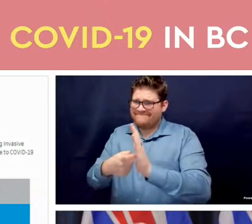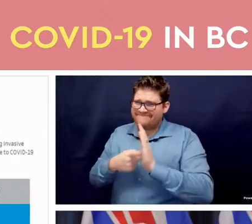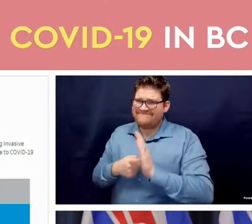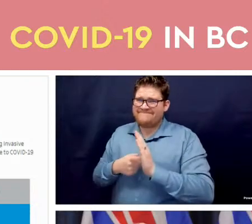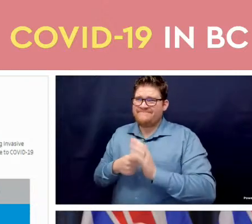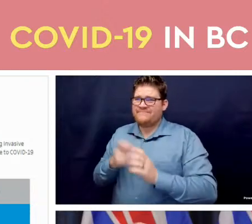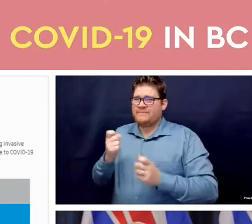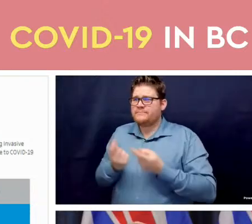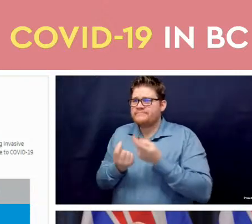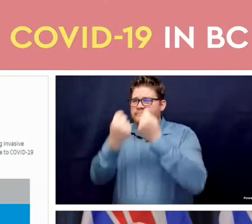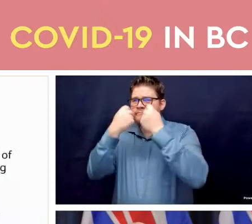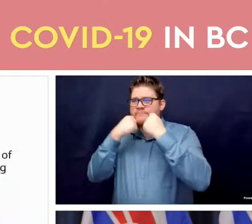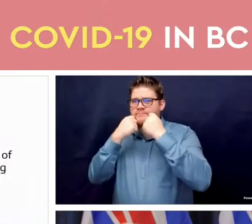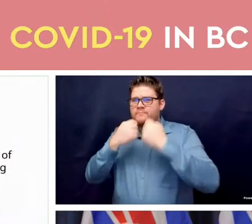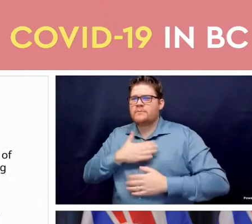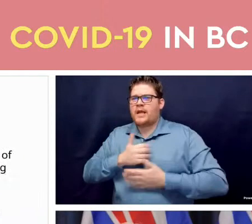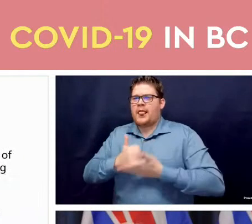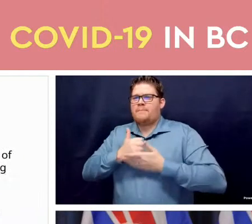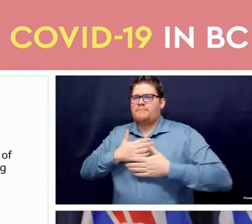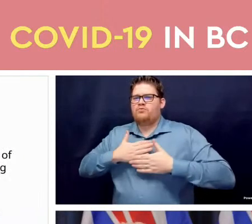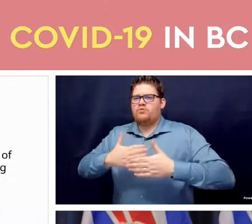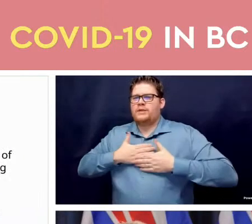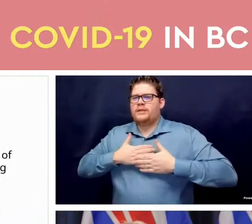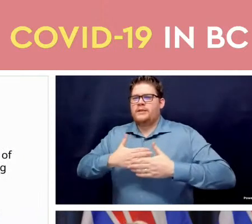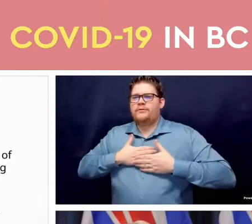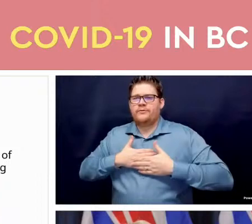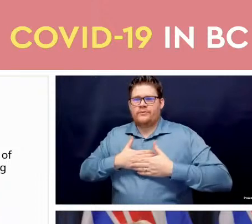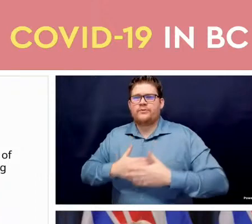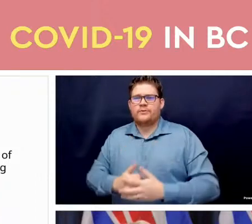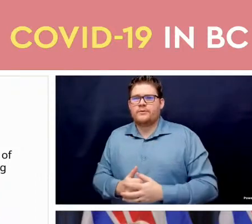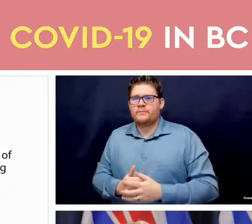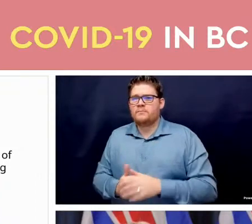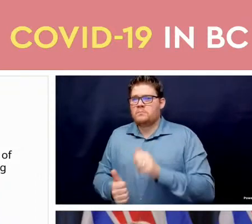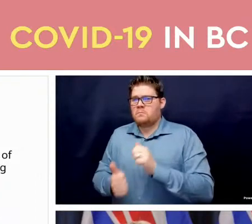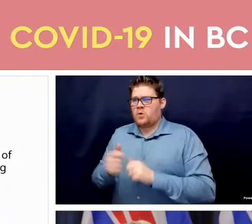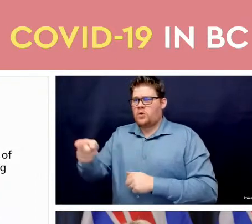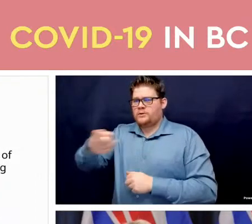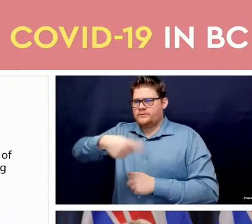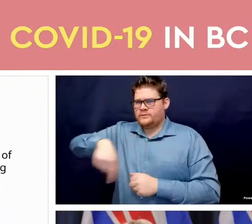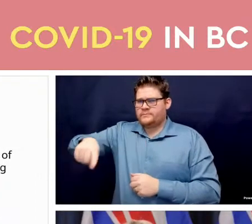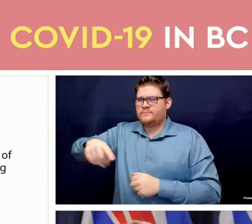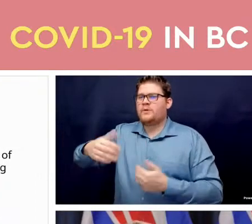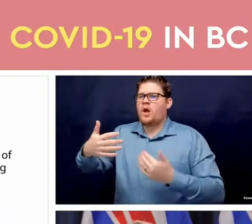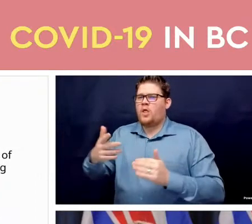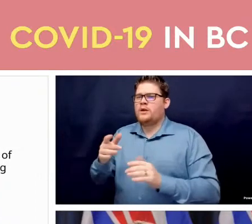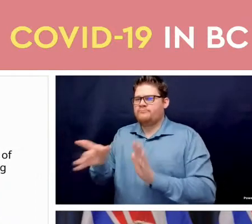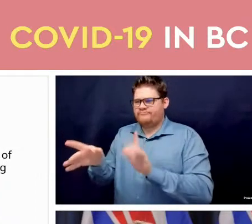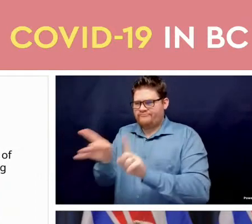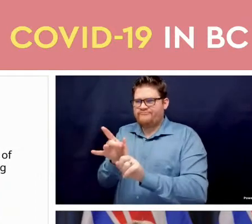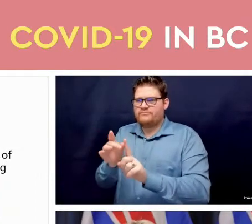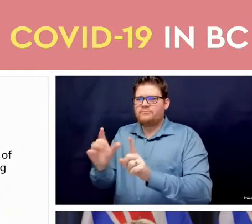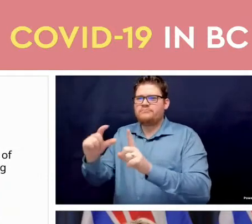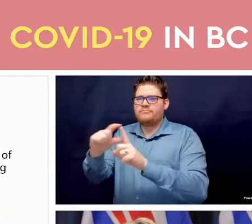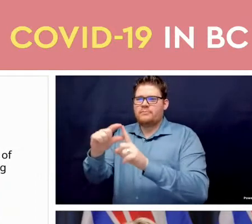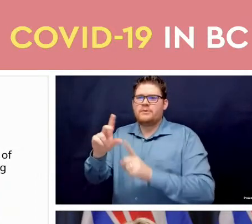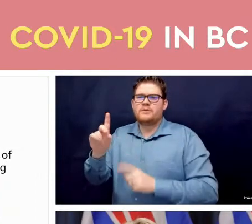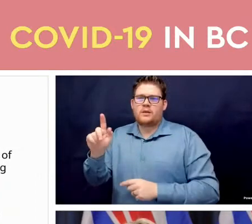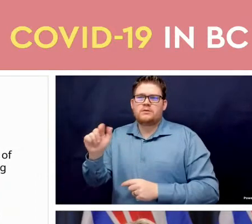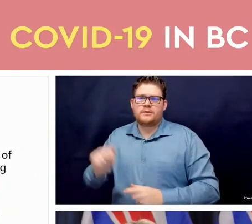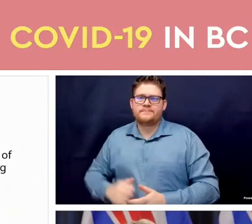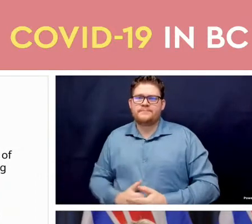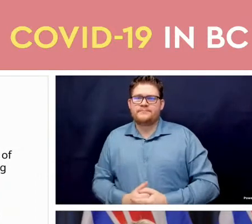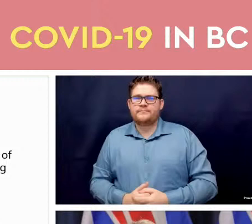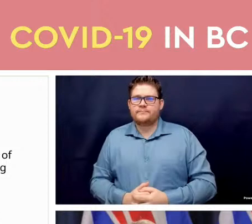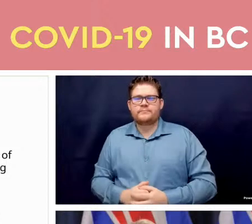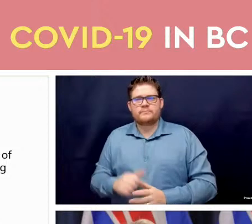we might be seeing in our hospitals right now. It's not across the board, and what we're looking at is how do we